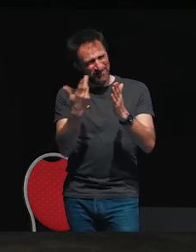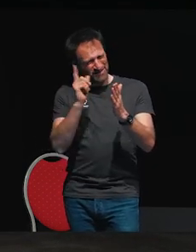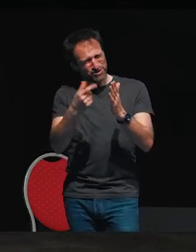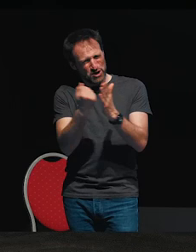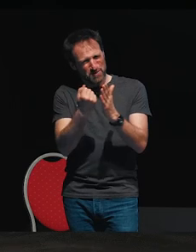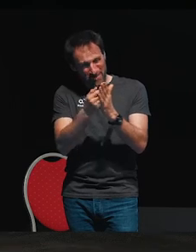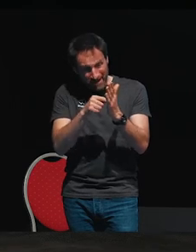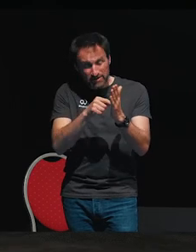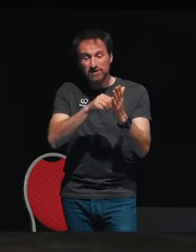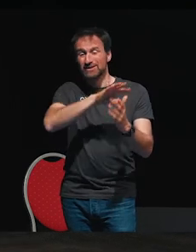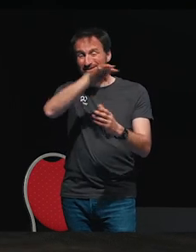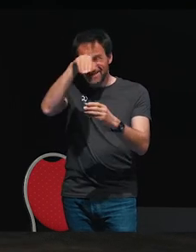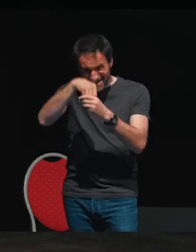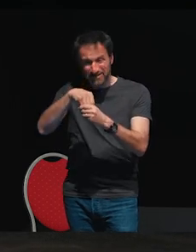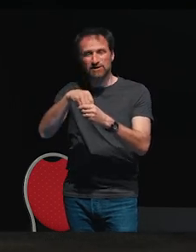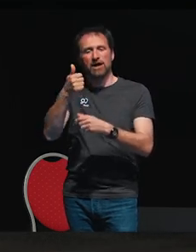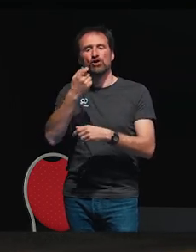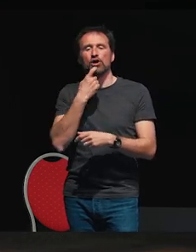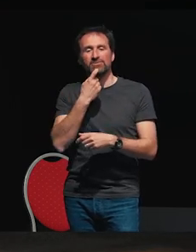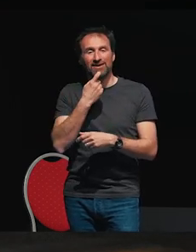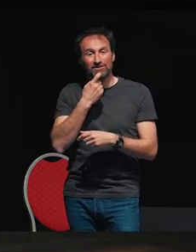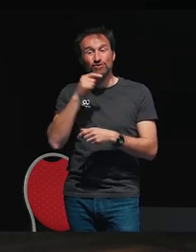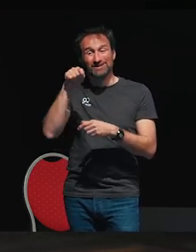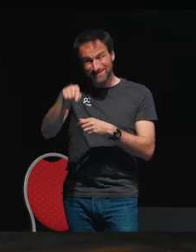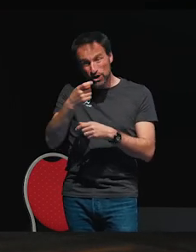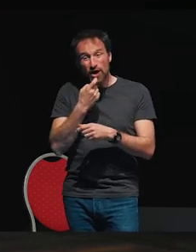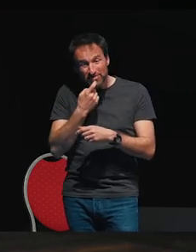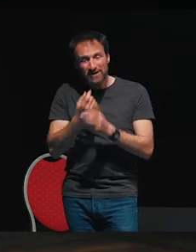then I can send this object into the cloud.